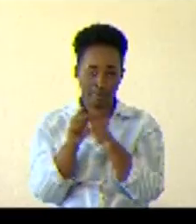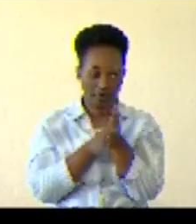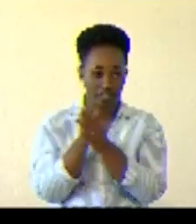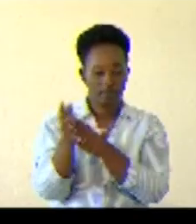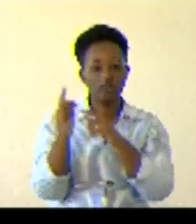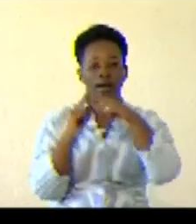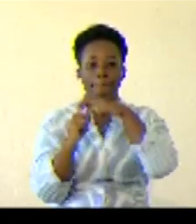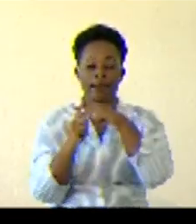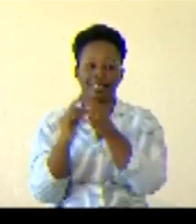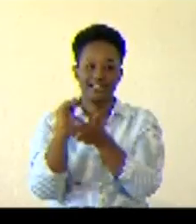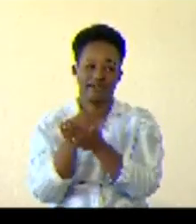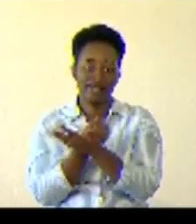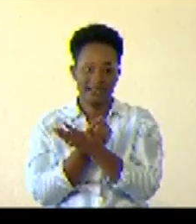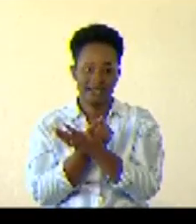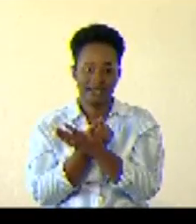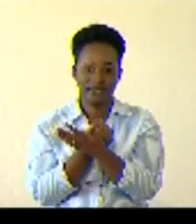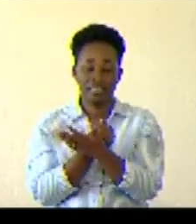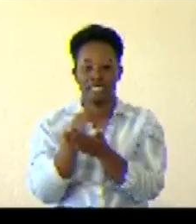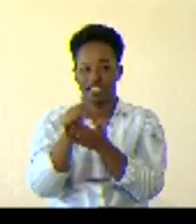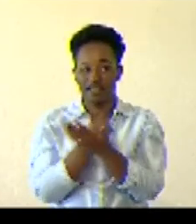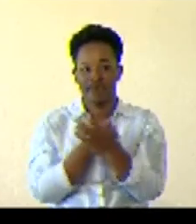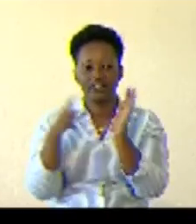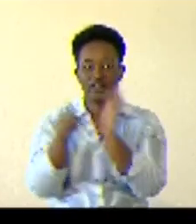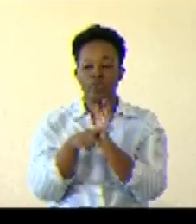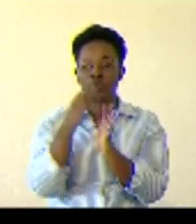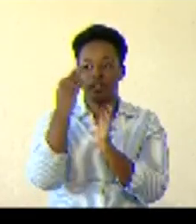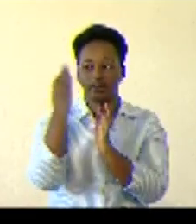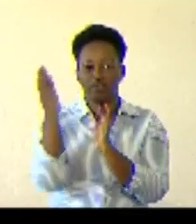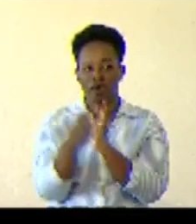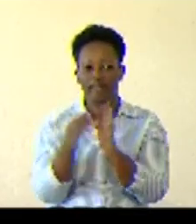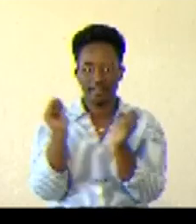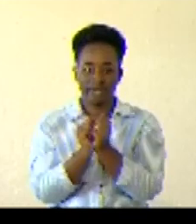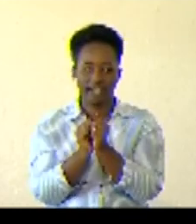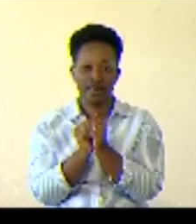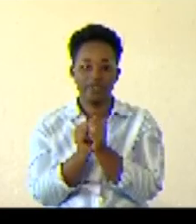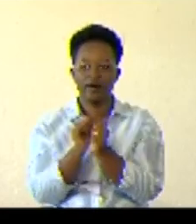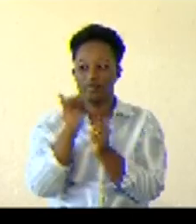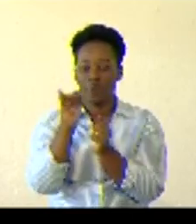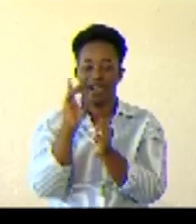plus savings, but savings is 3 out of 10